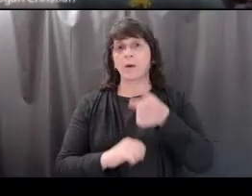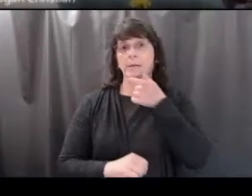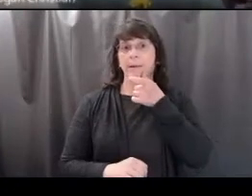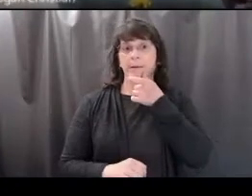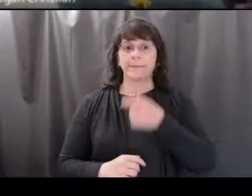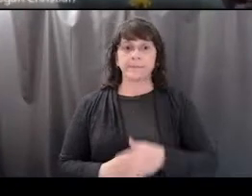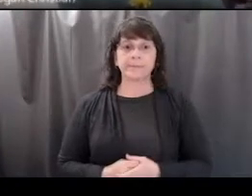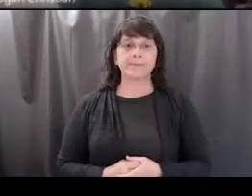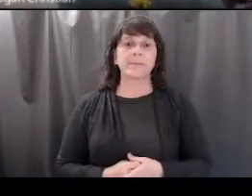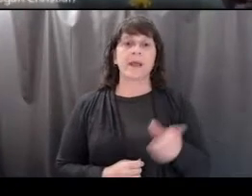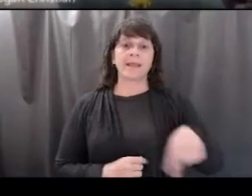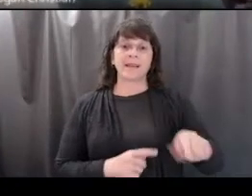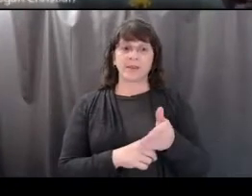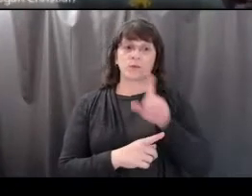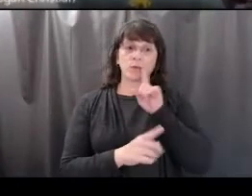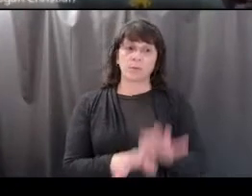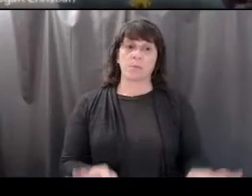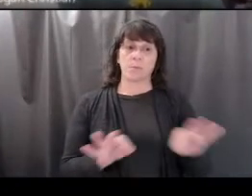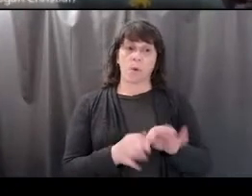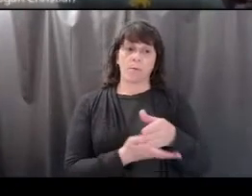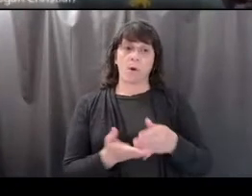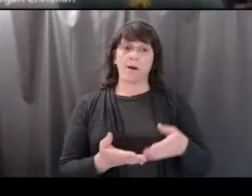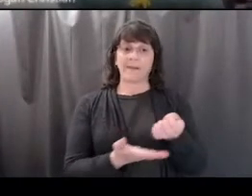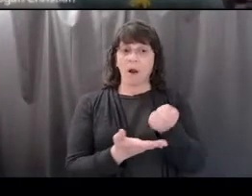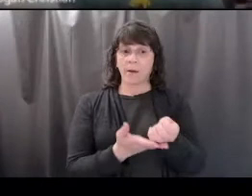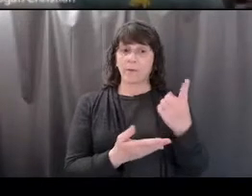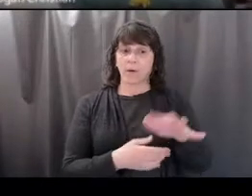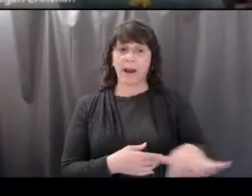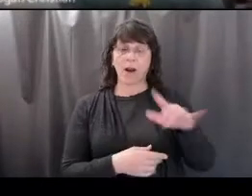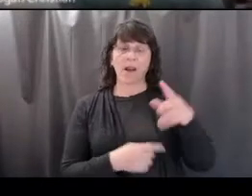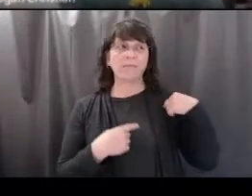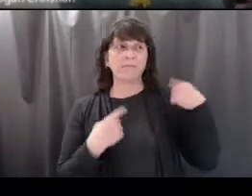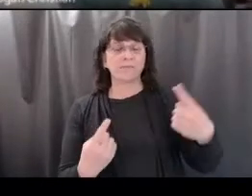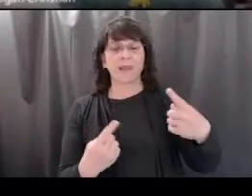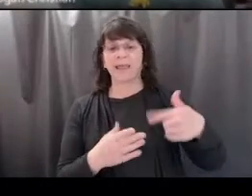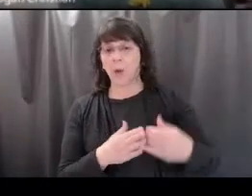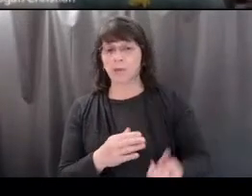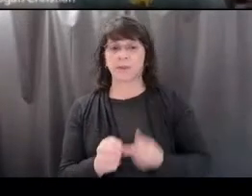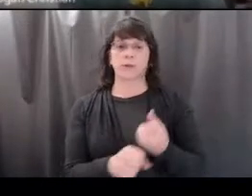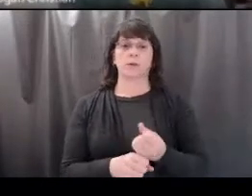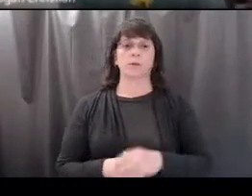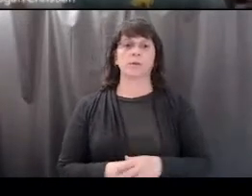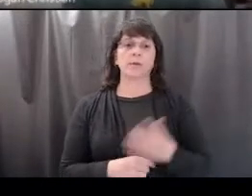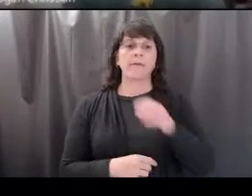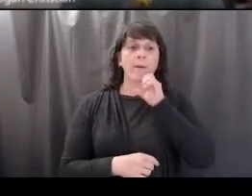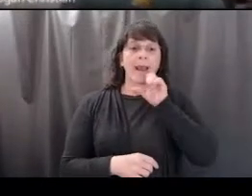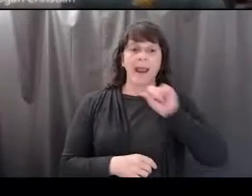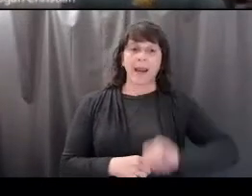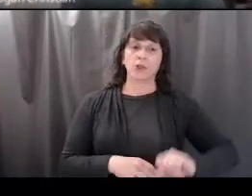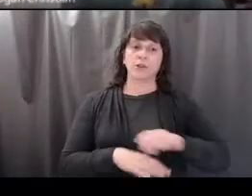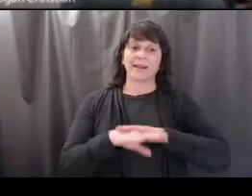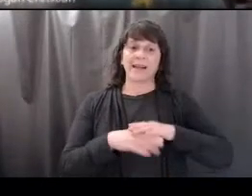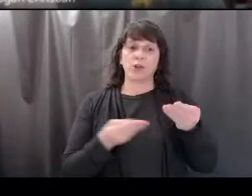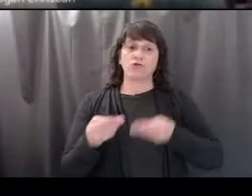salmon. These fish have even been an important part of the economies of the region for thousands of years, and from the ancient Indian